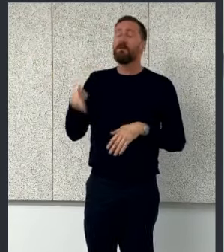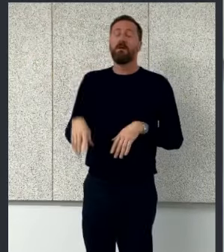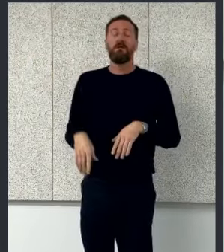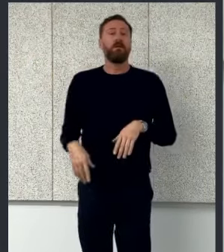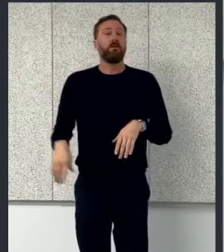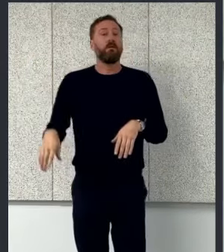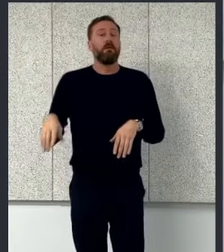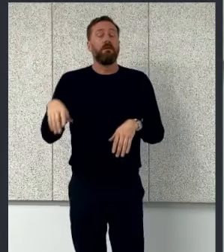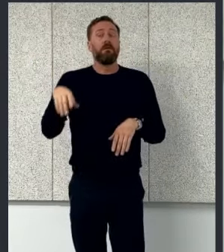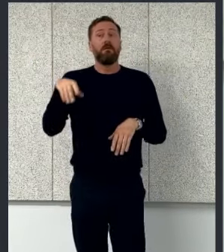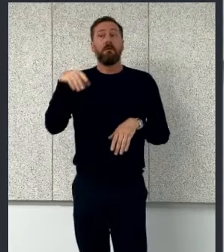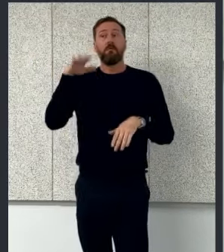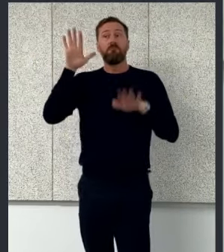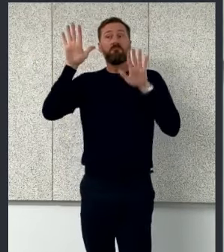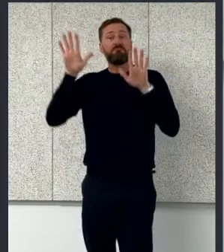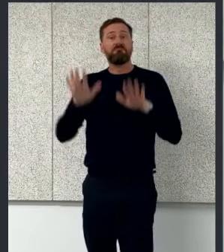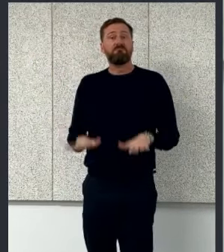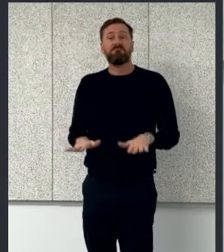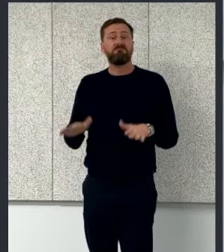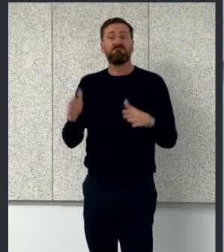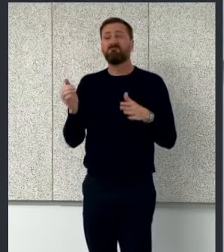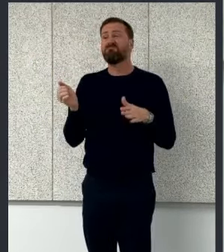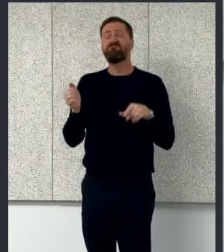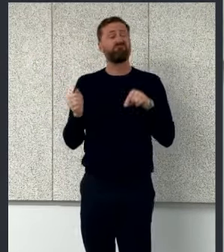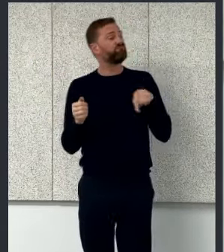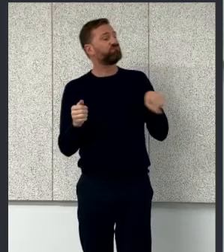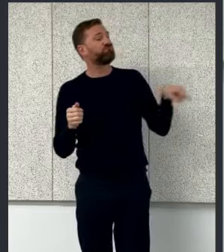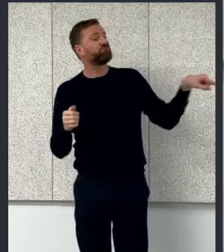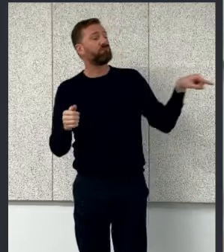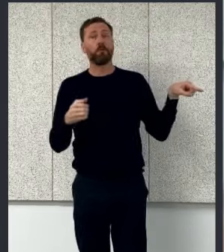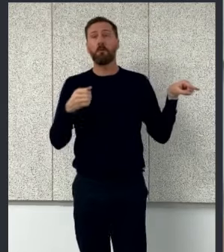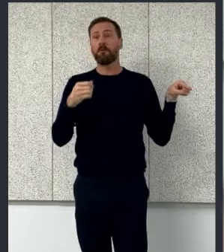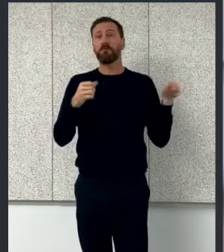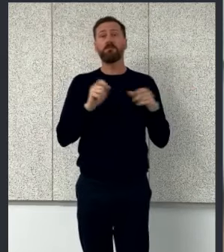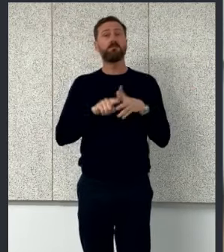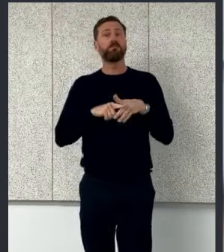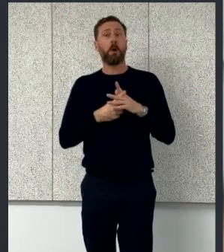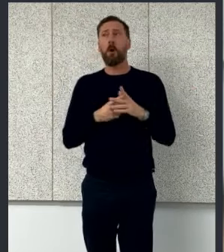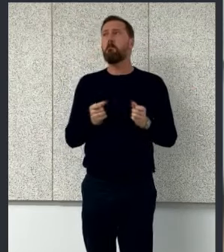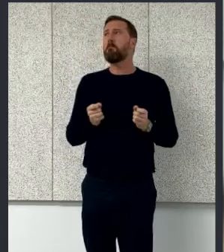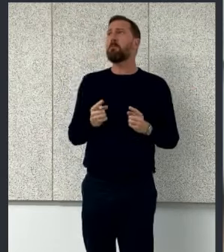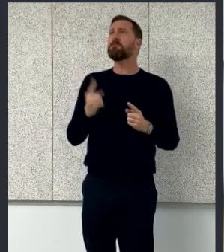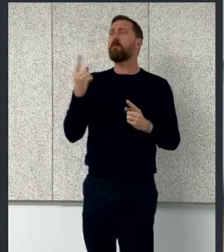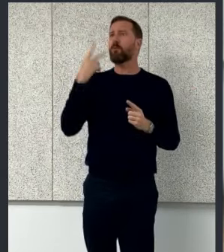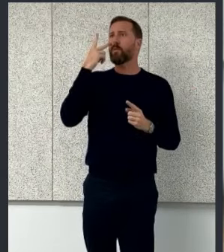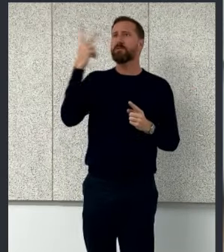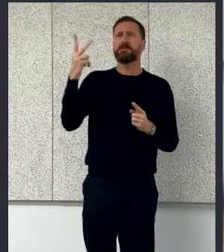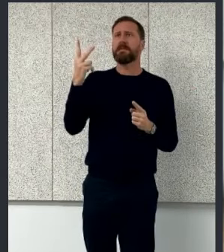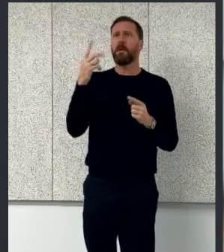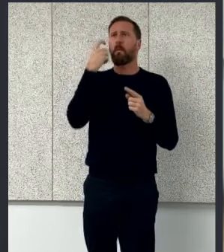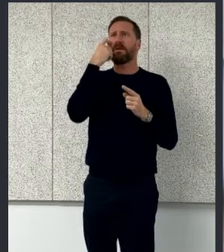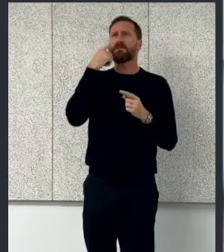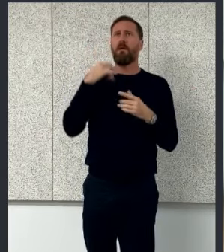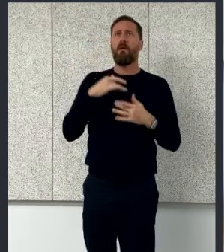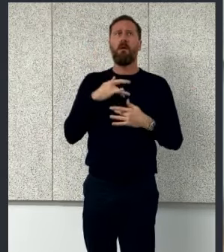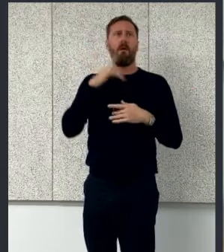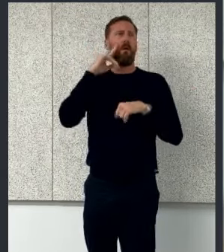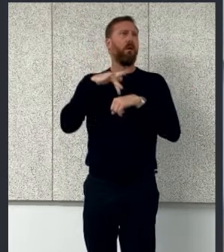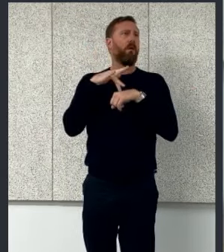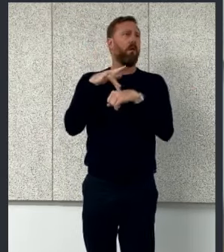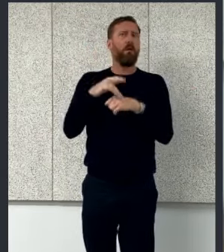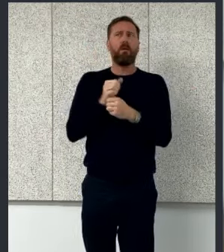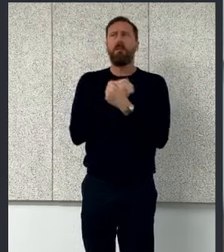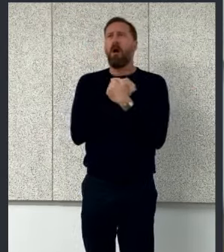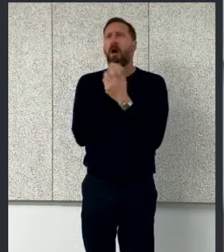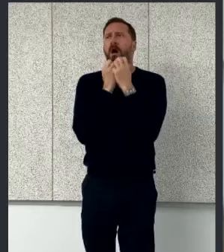Great. So anybody want to kick us off with something that you've seen recently that you can't stop thinking about or are thrilled exists? Maybe we